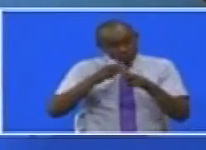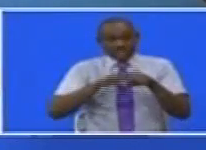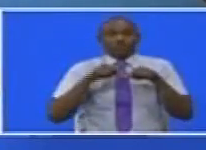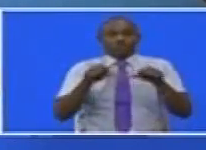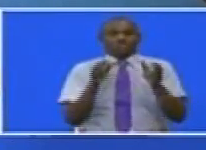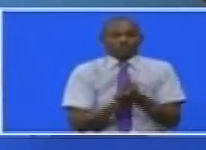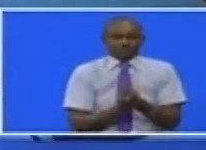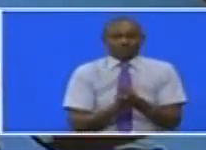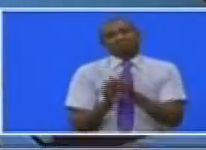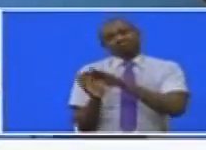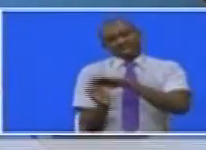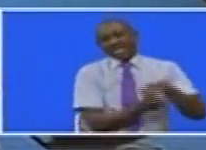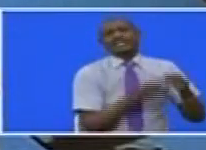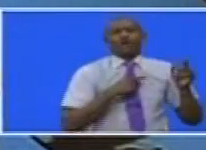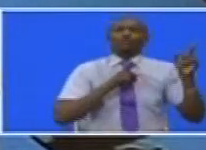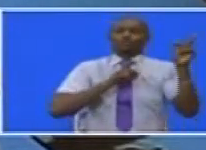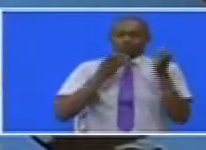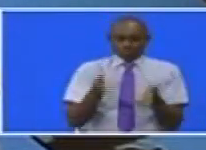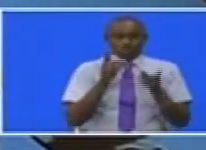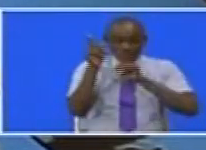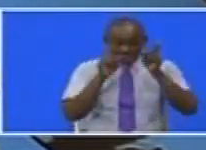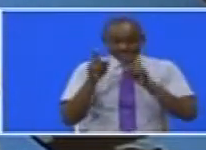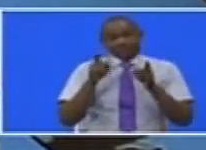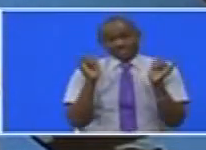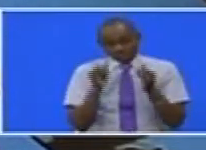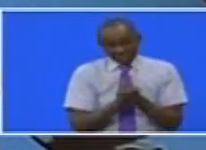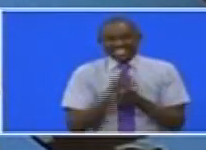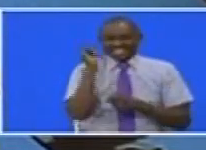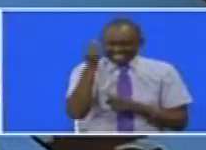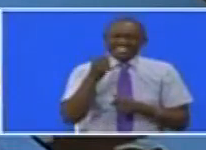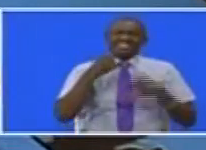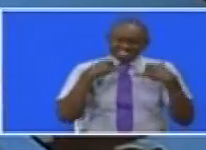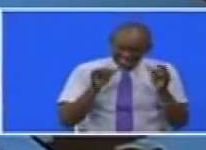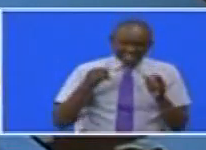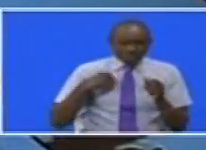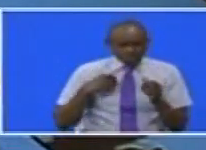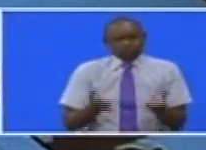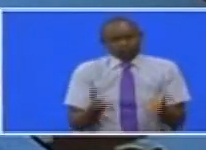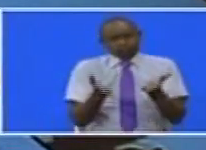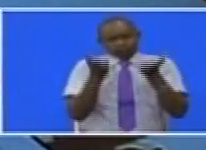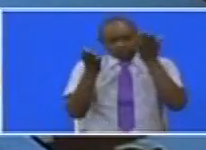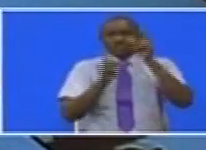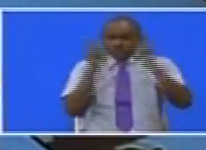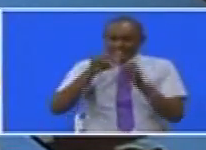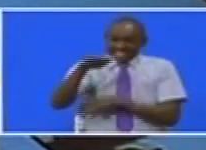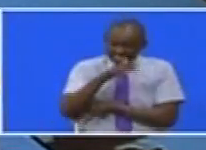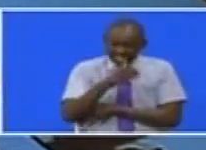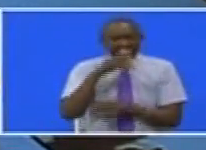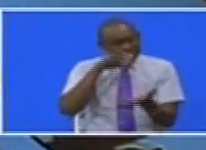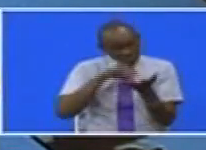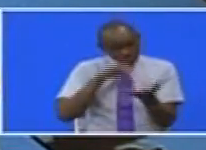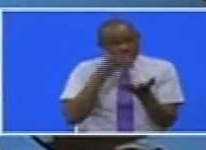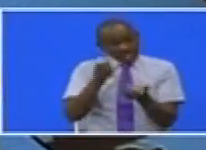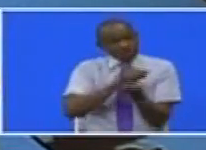And to some tourism news now. For months, Kenya has been struggling to revive its collapsing tourism industry. The situation is,